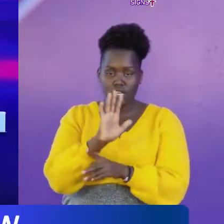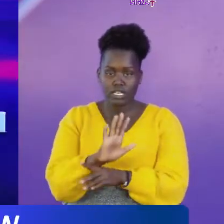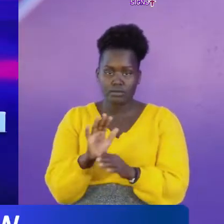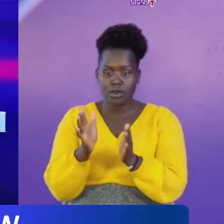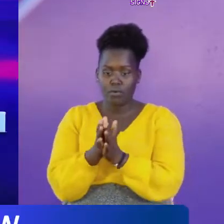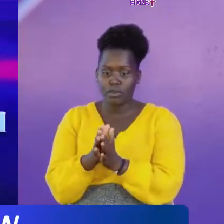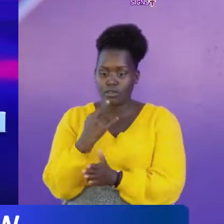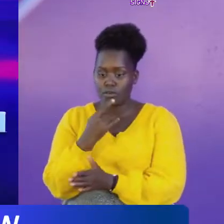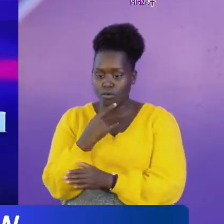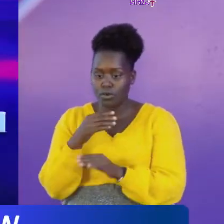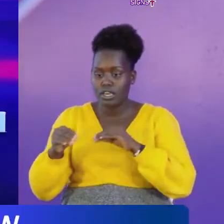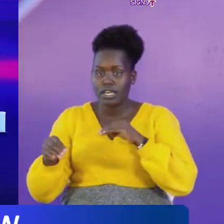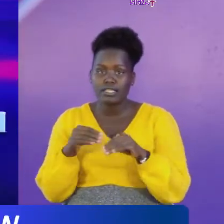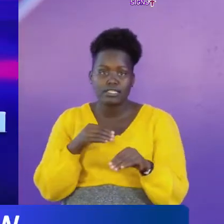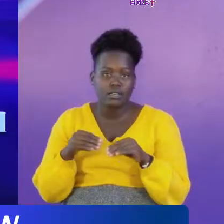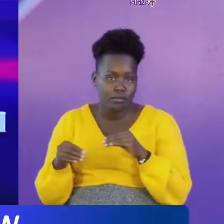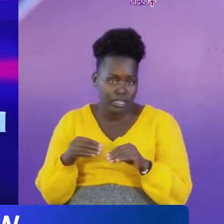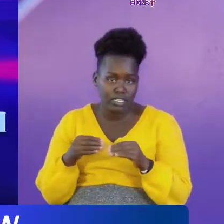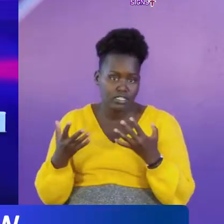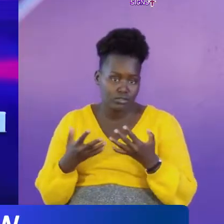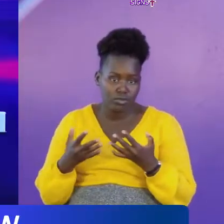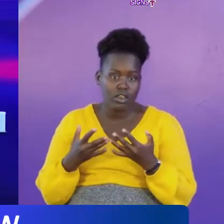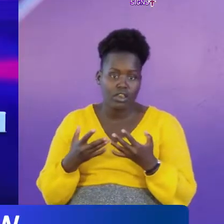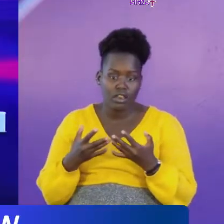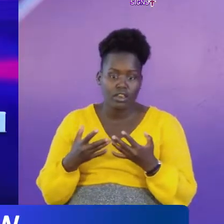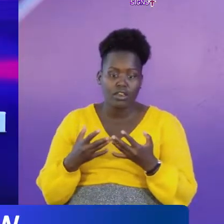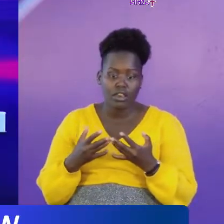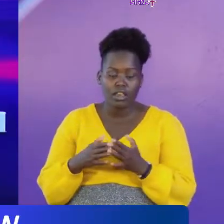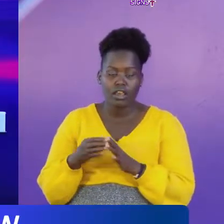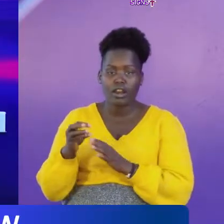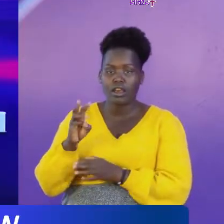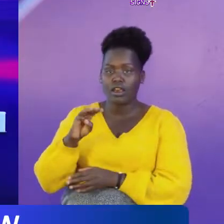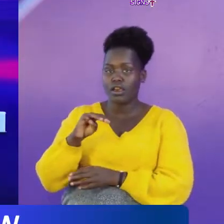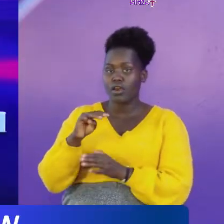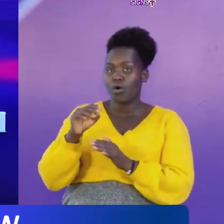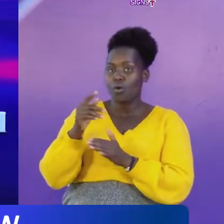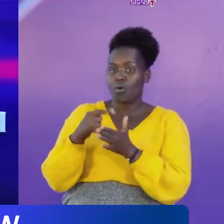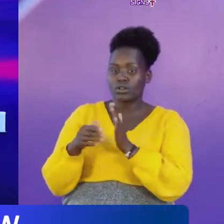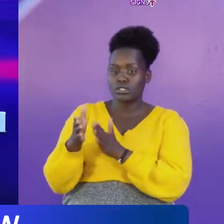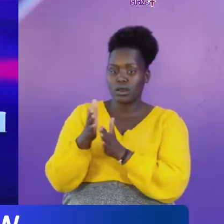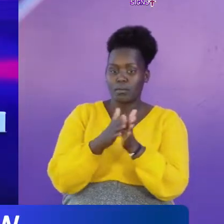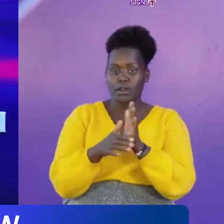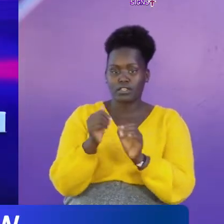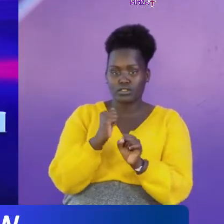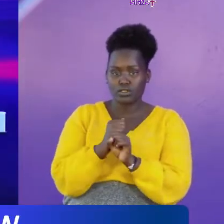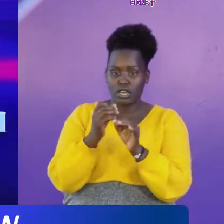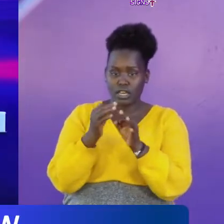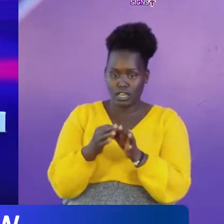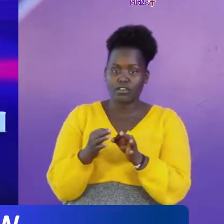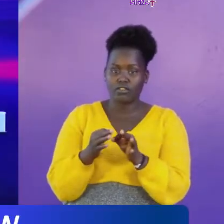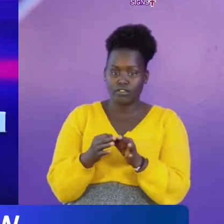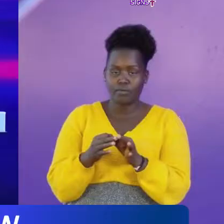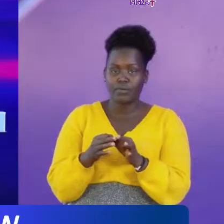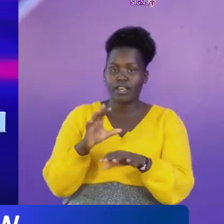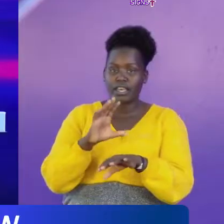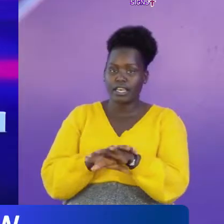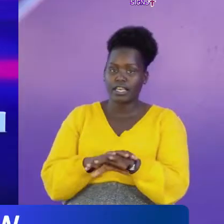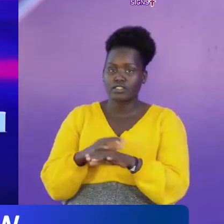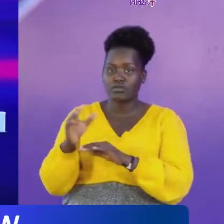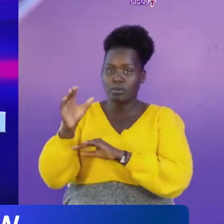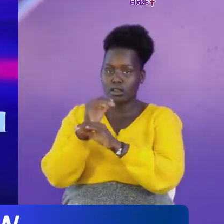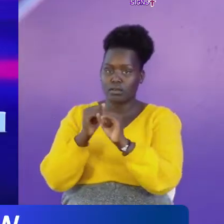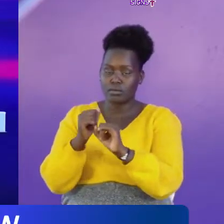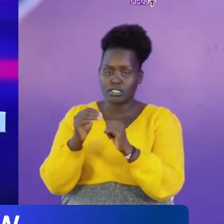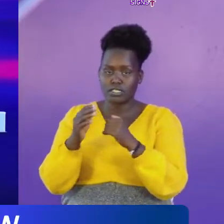with disabilities, in his manifesto and what he plans to do if he clinches government in 2027. Yeah.